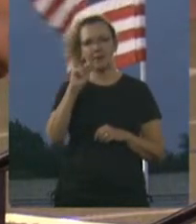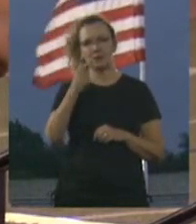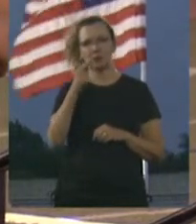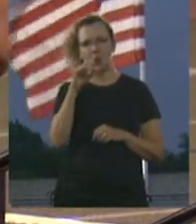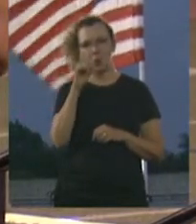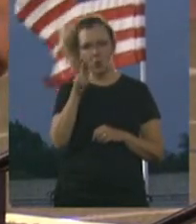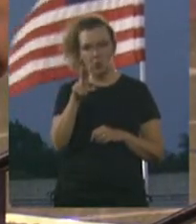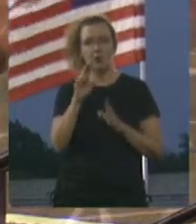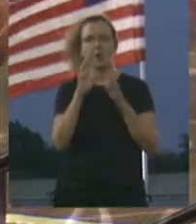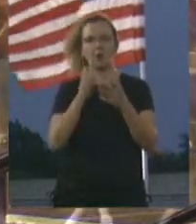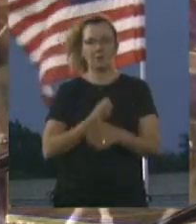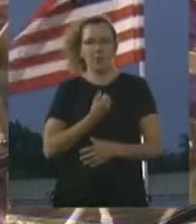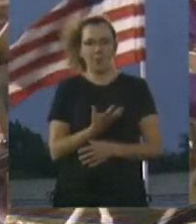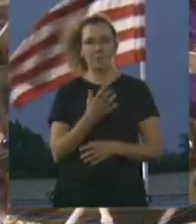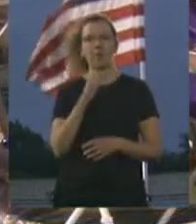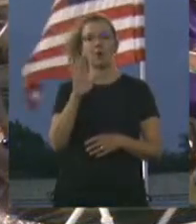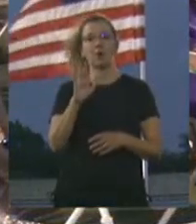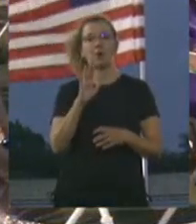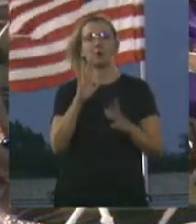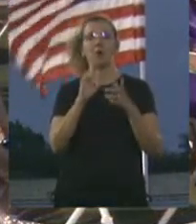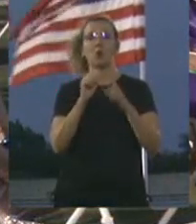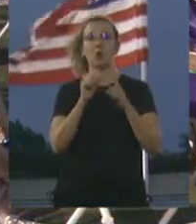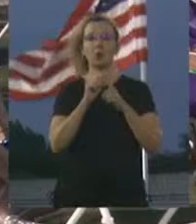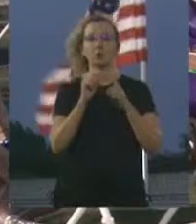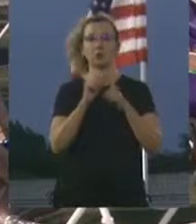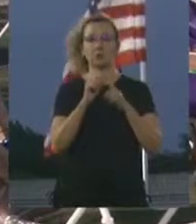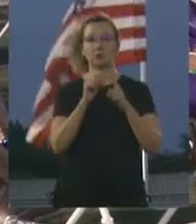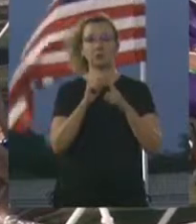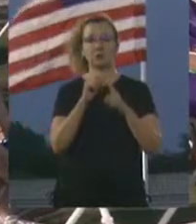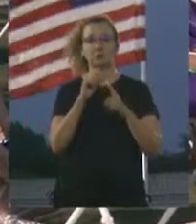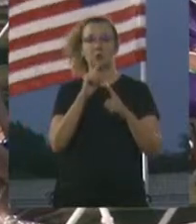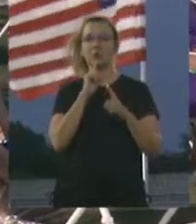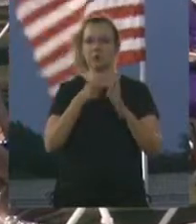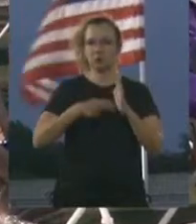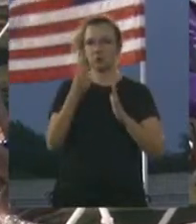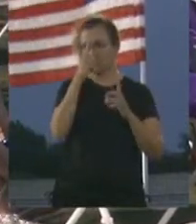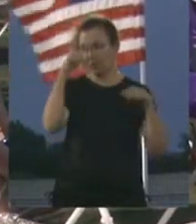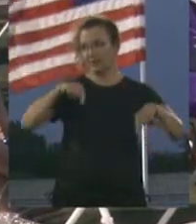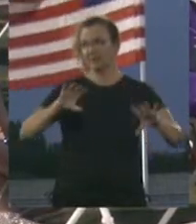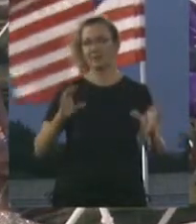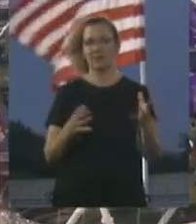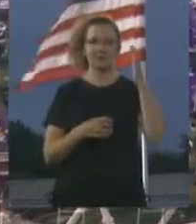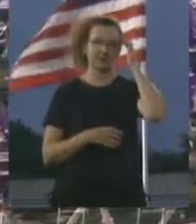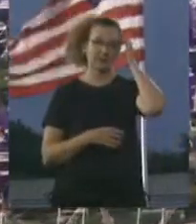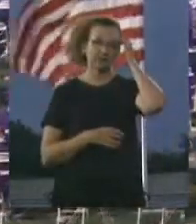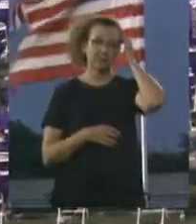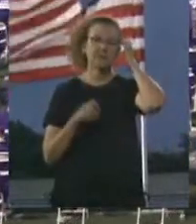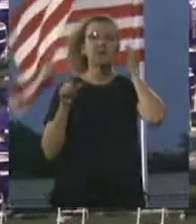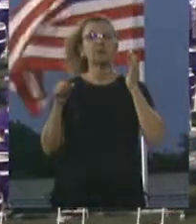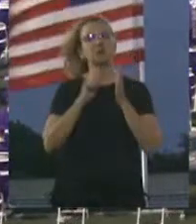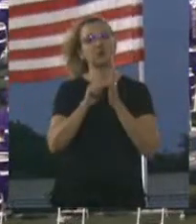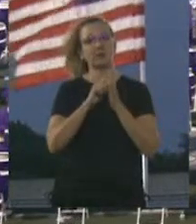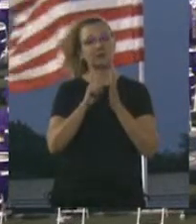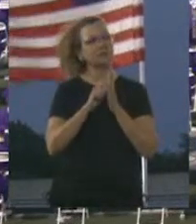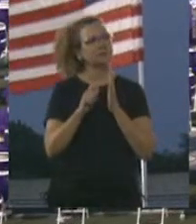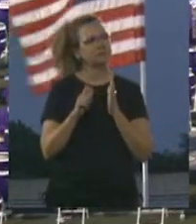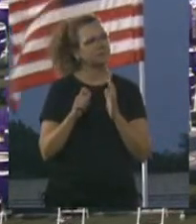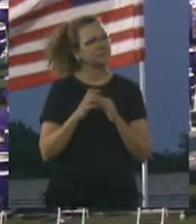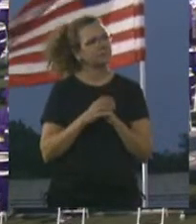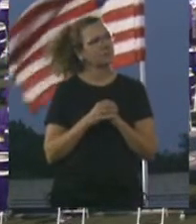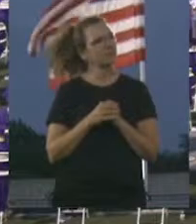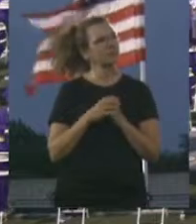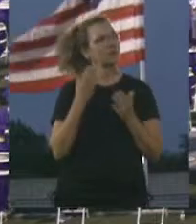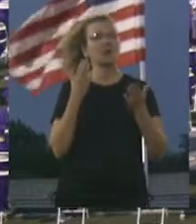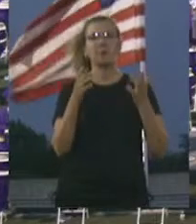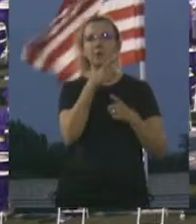I Rise, her words ring true for this class of 22. She writes, "You